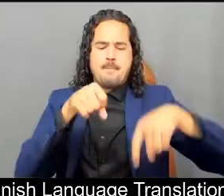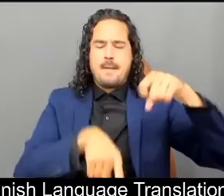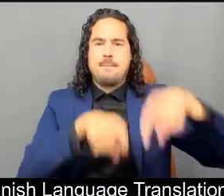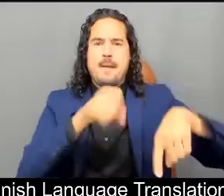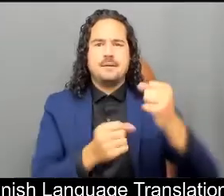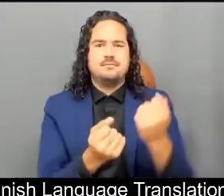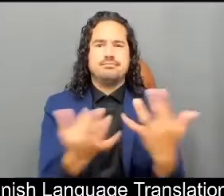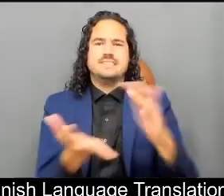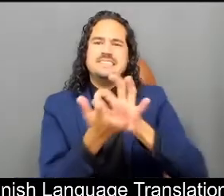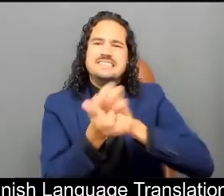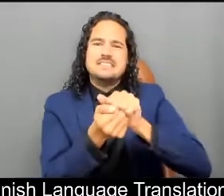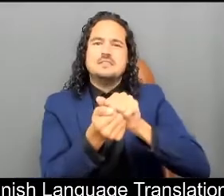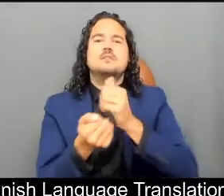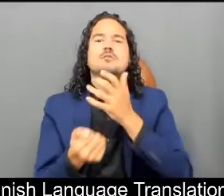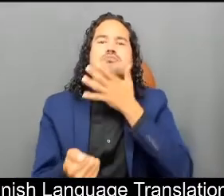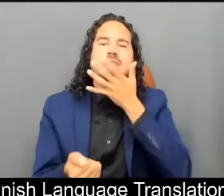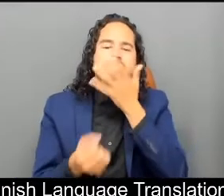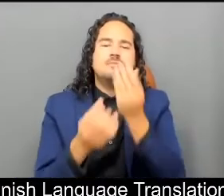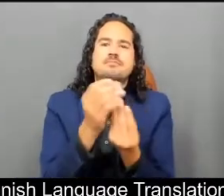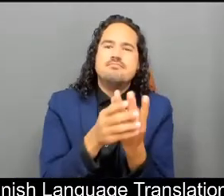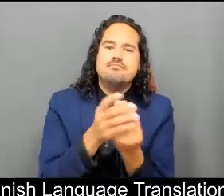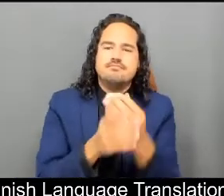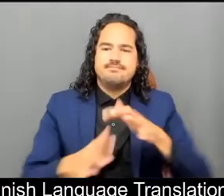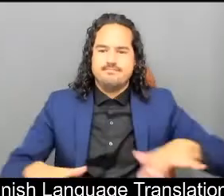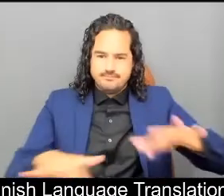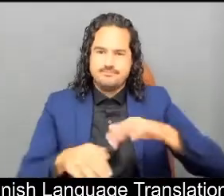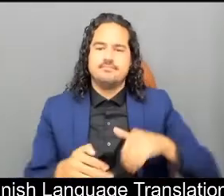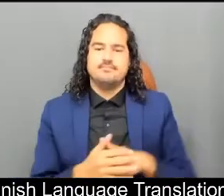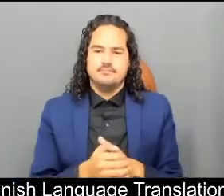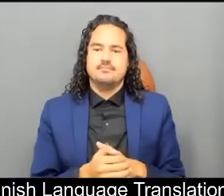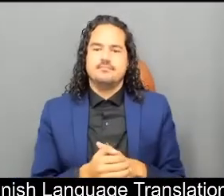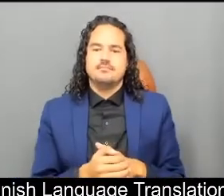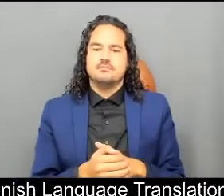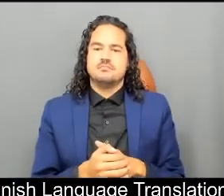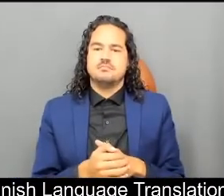I think that's about all I had. I want to make sure I answered all the questions.